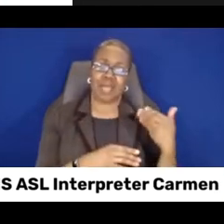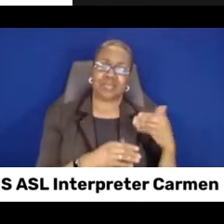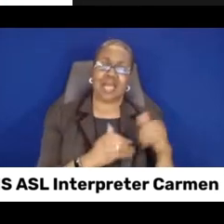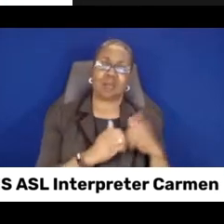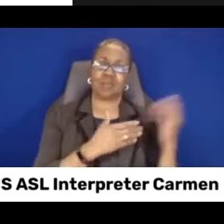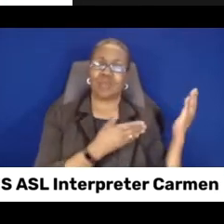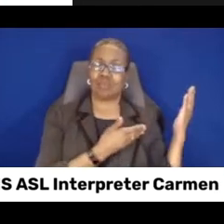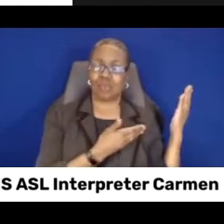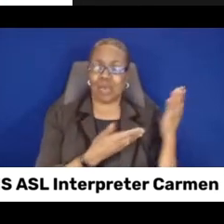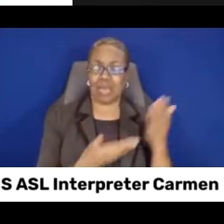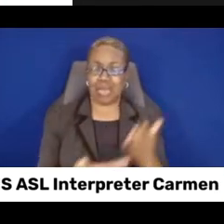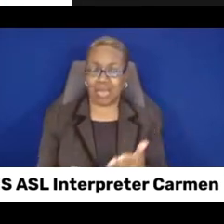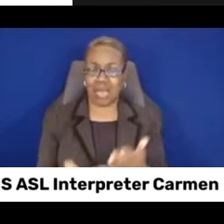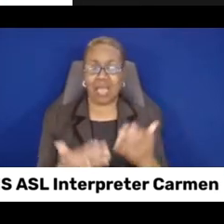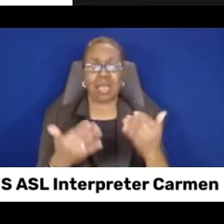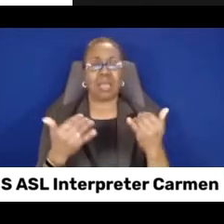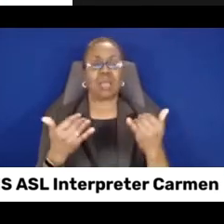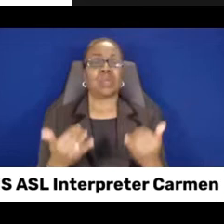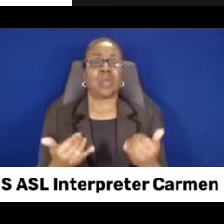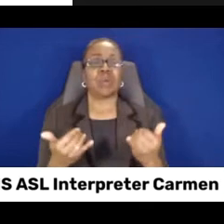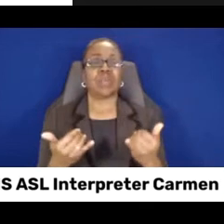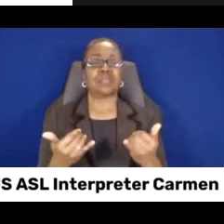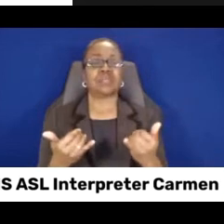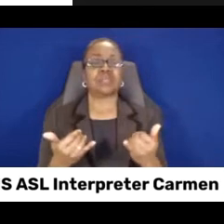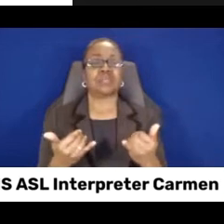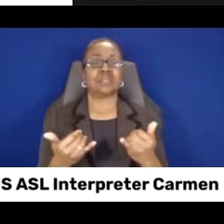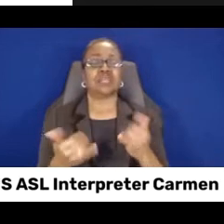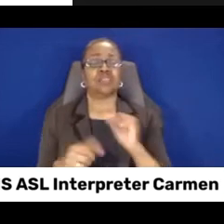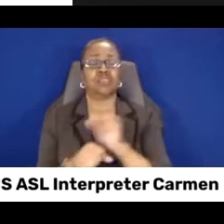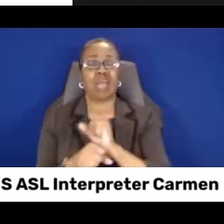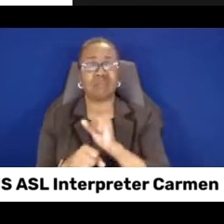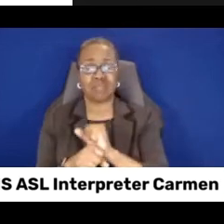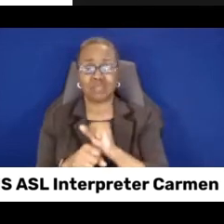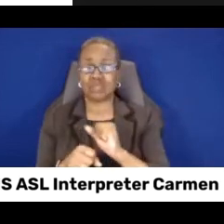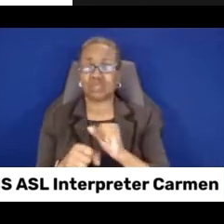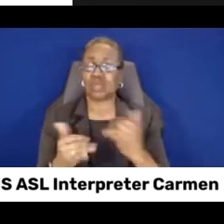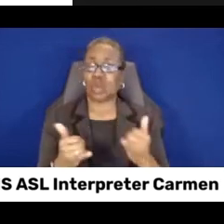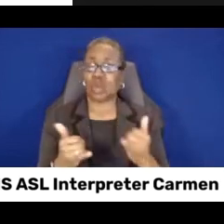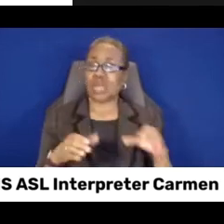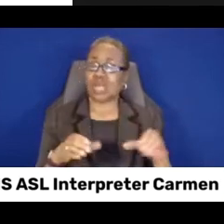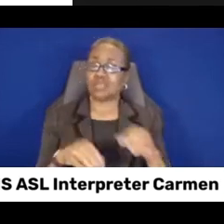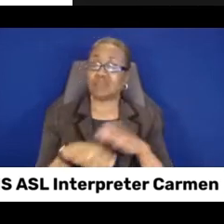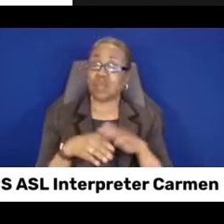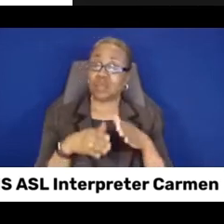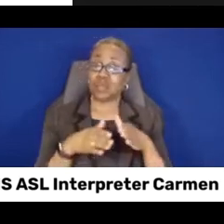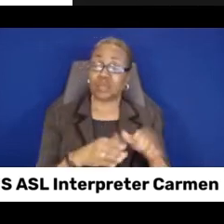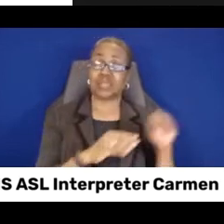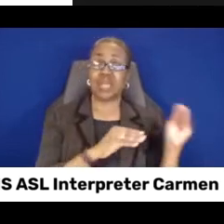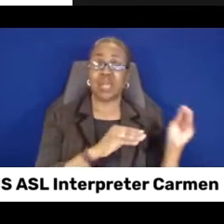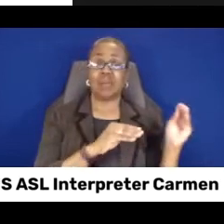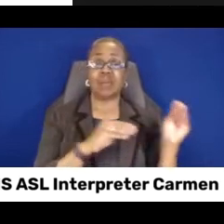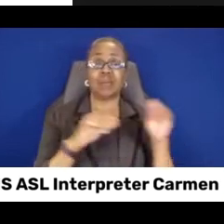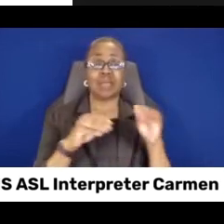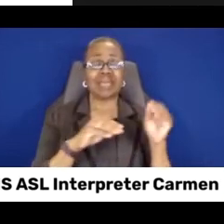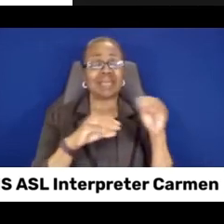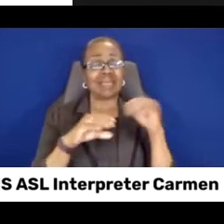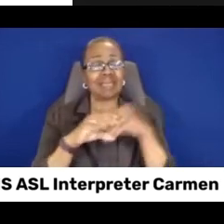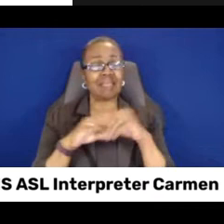in, current livelihoods, current activities on the streets into the museum as